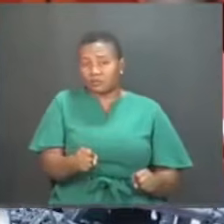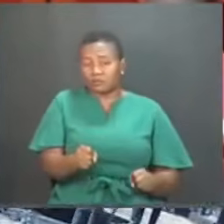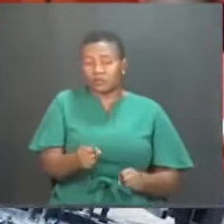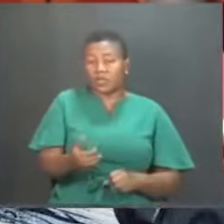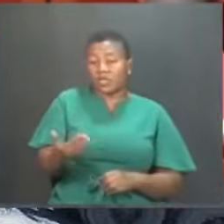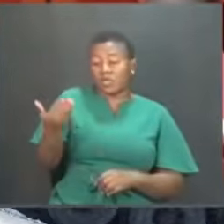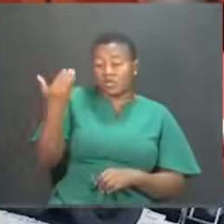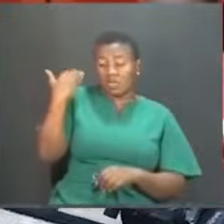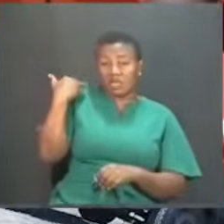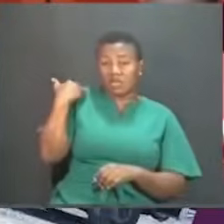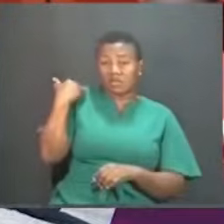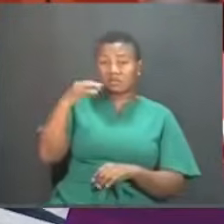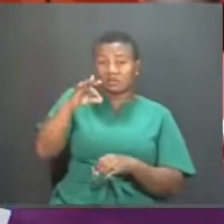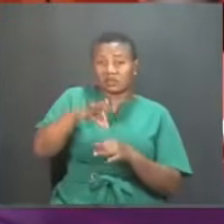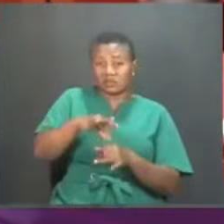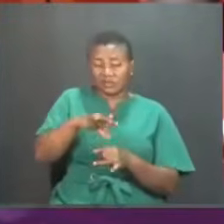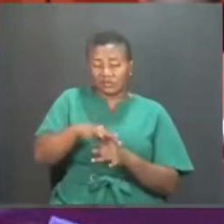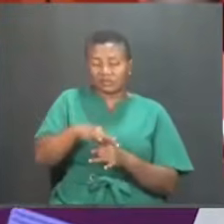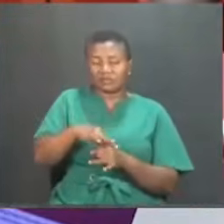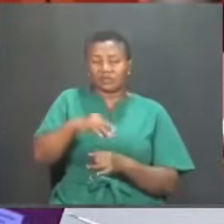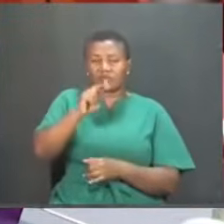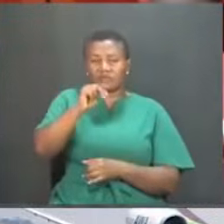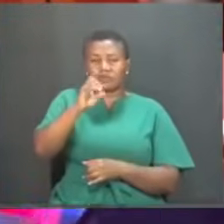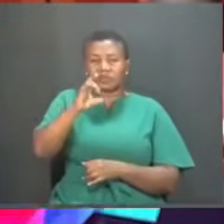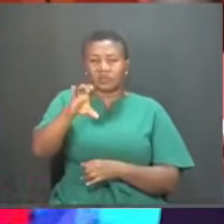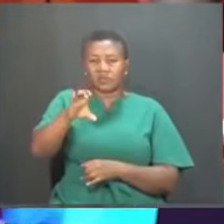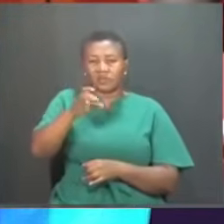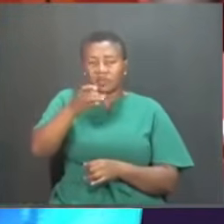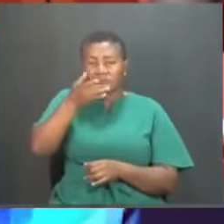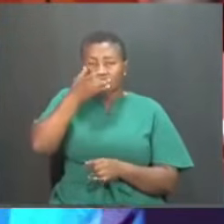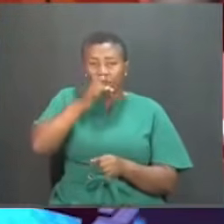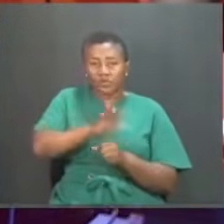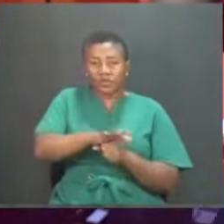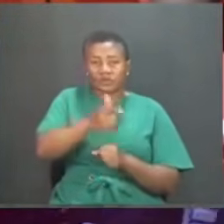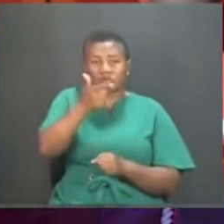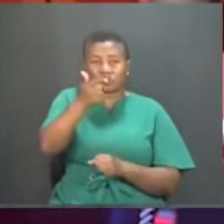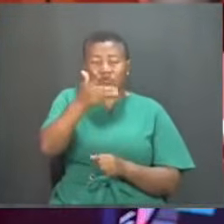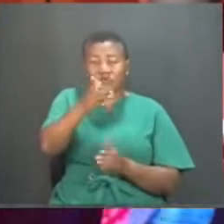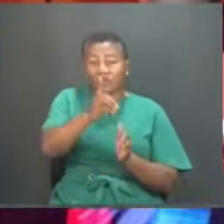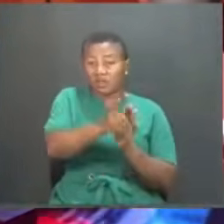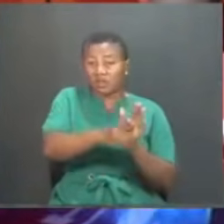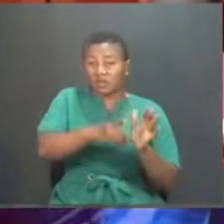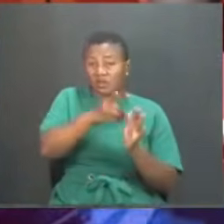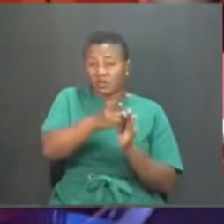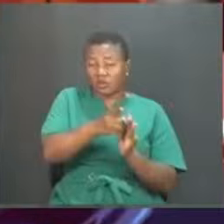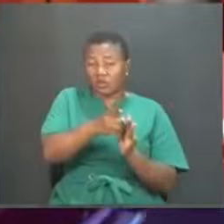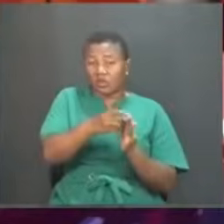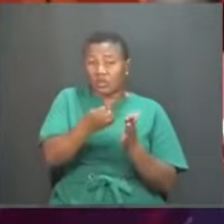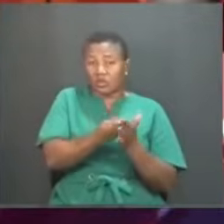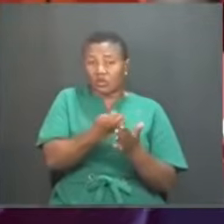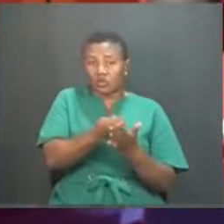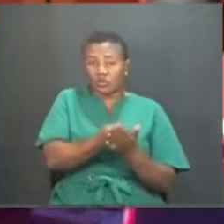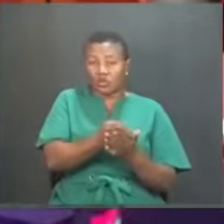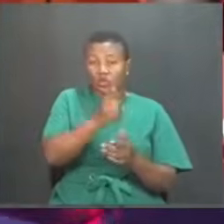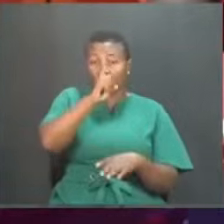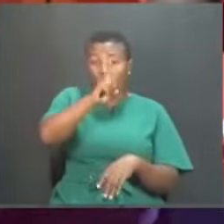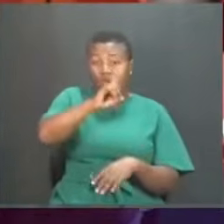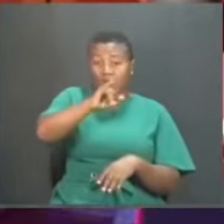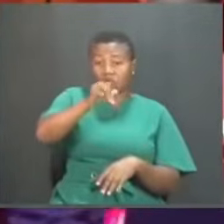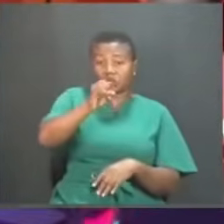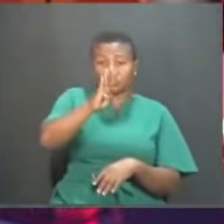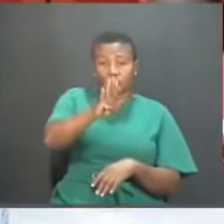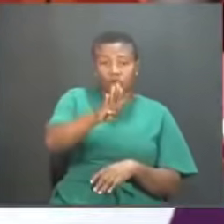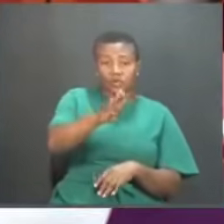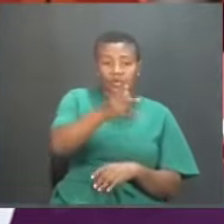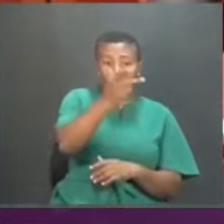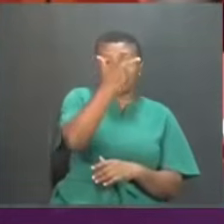election, the NDC, for instance, promised 24-hour economy, 1 job, 3 shifts, and 3 people. So people were looking up